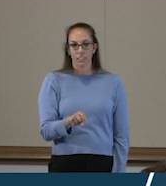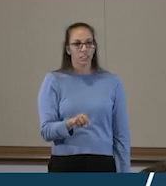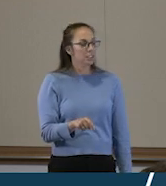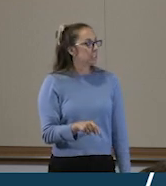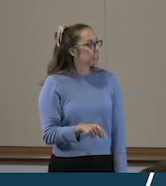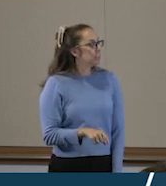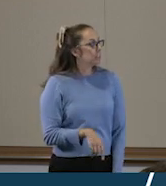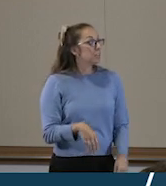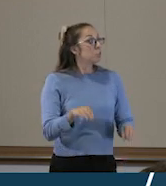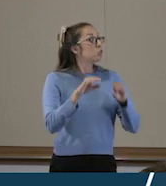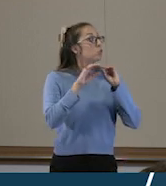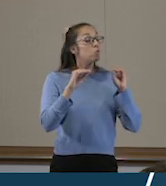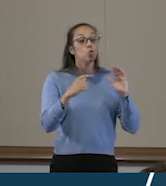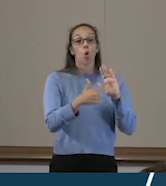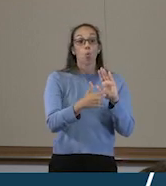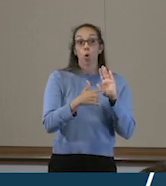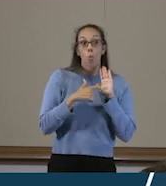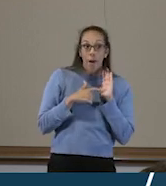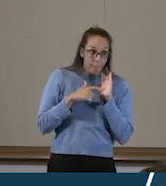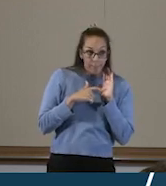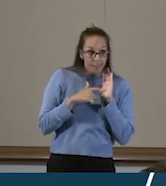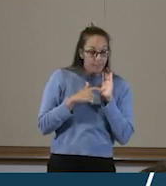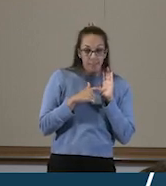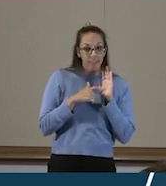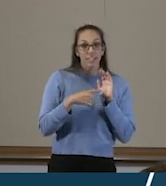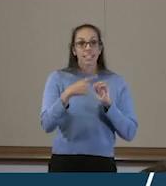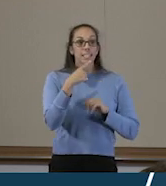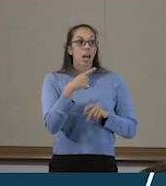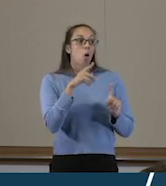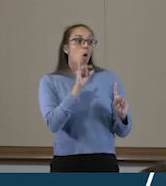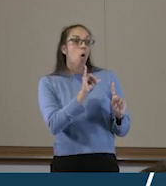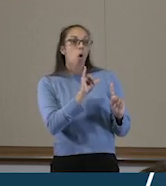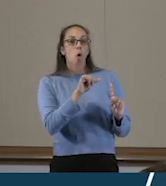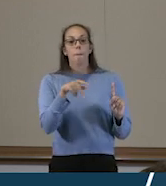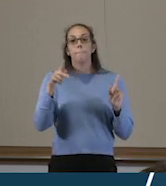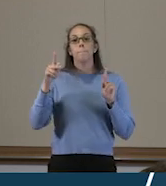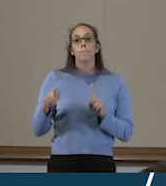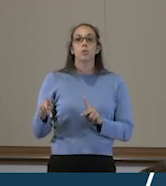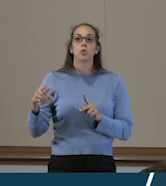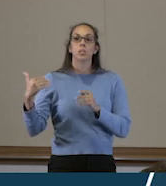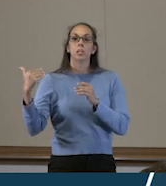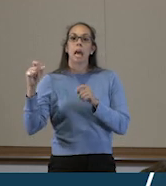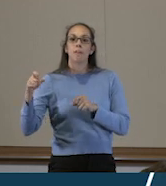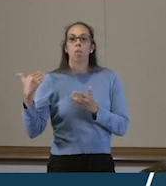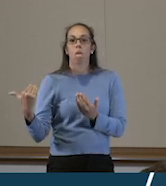person make only good decisions, just that they're able to make decisions.